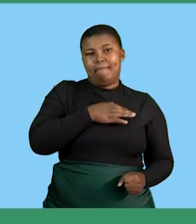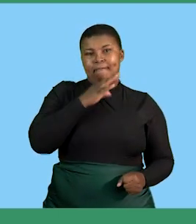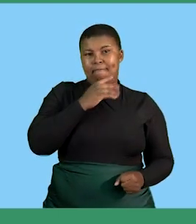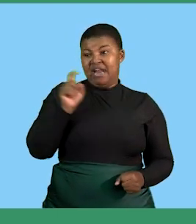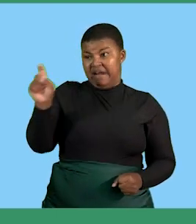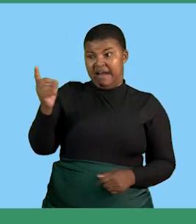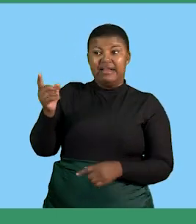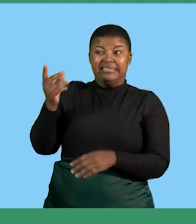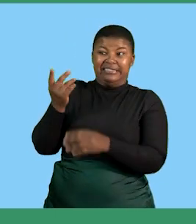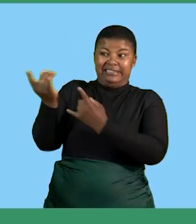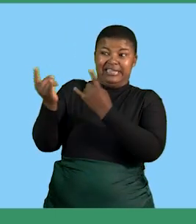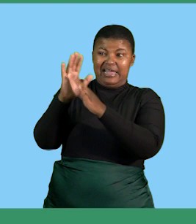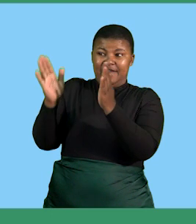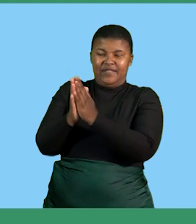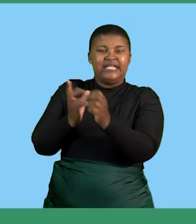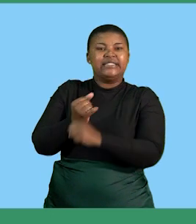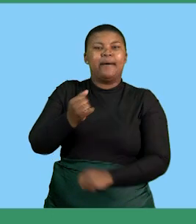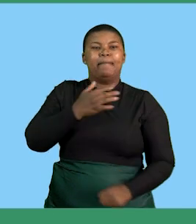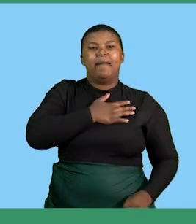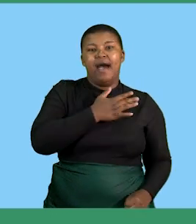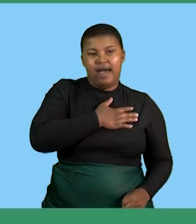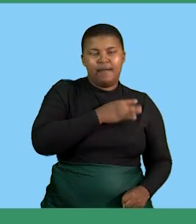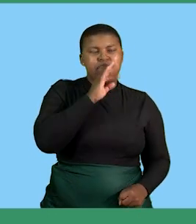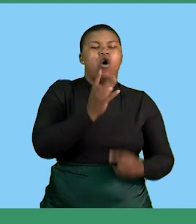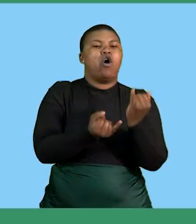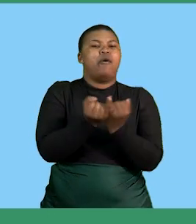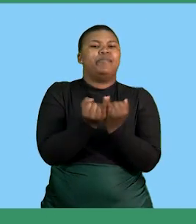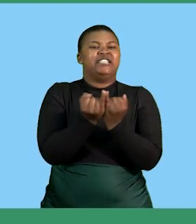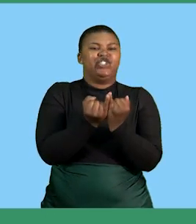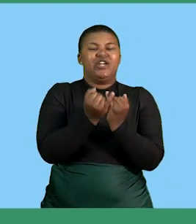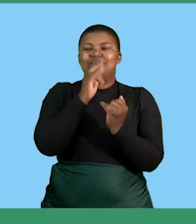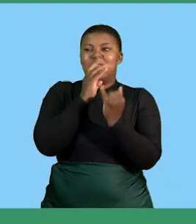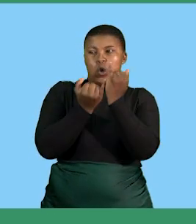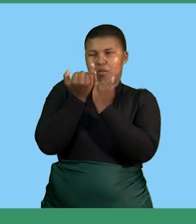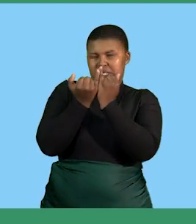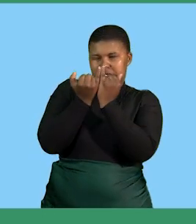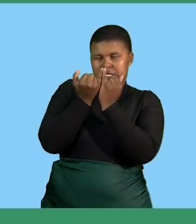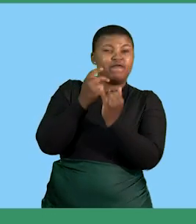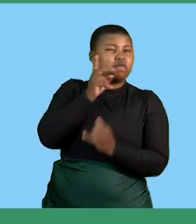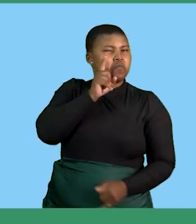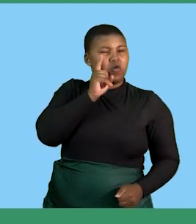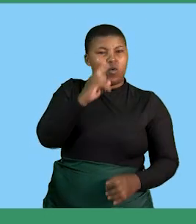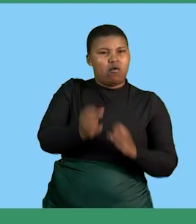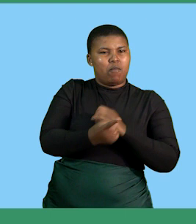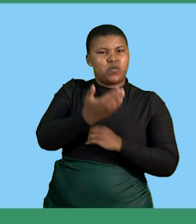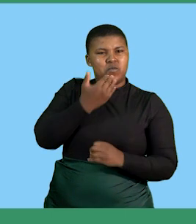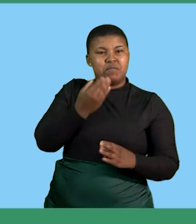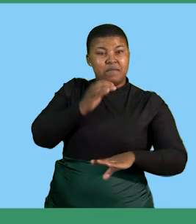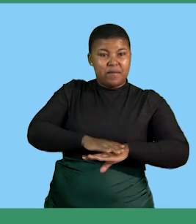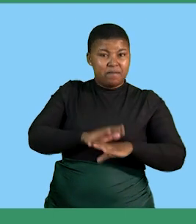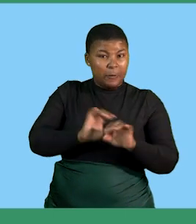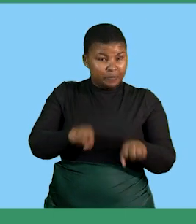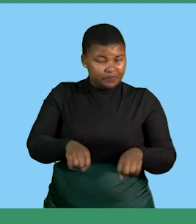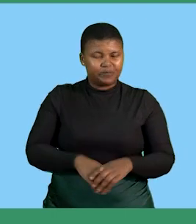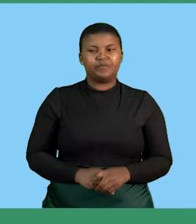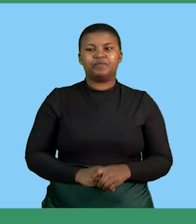to your business's products. So they are competing for the same consumers or the same target market. So